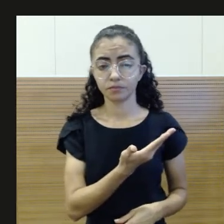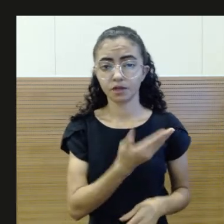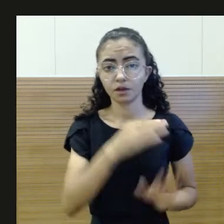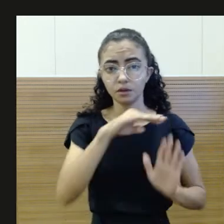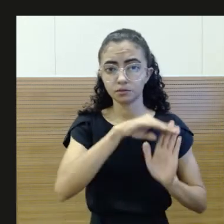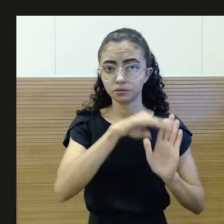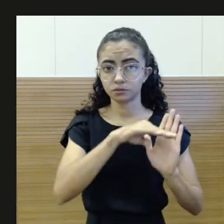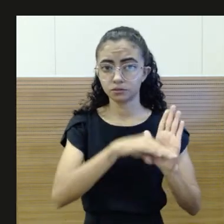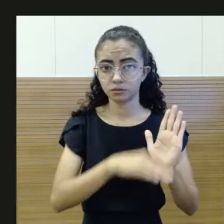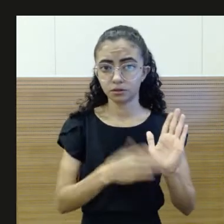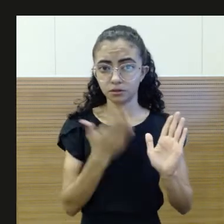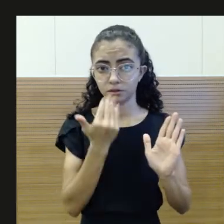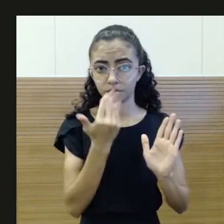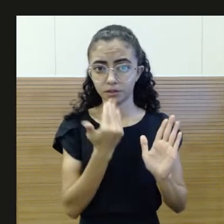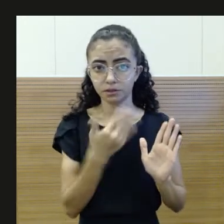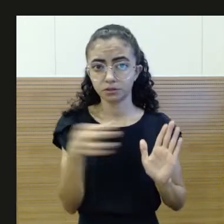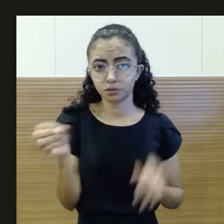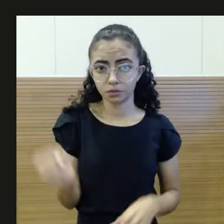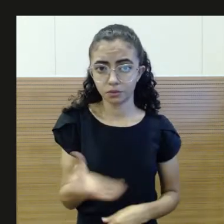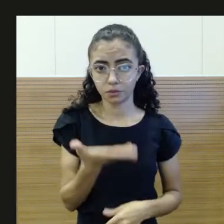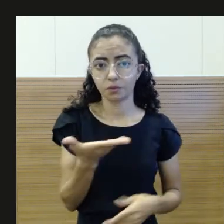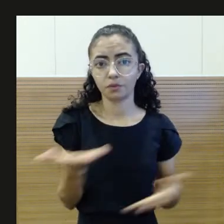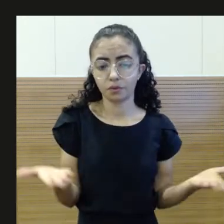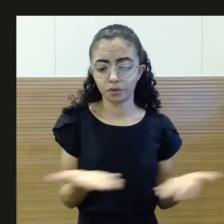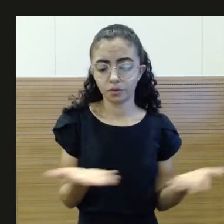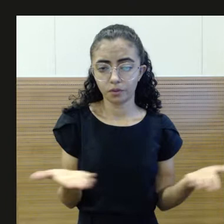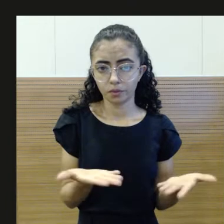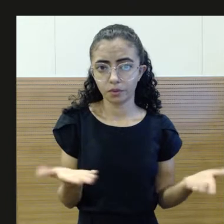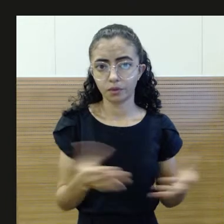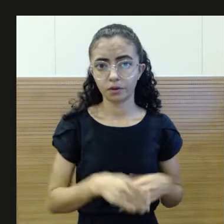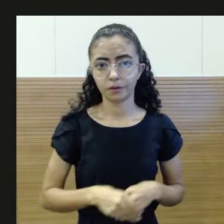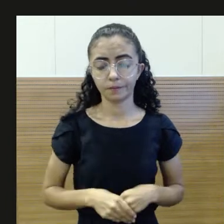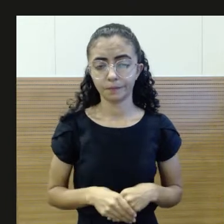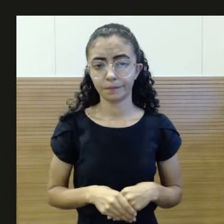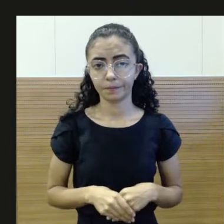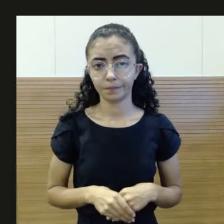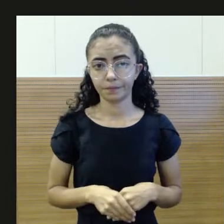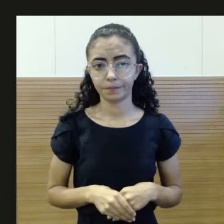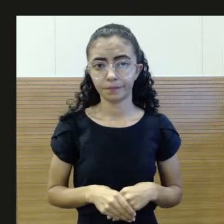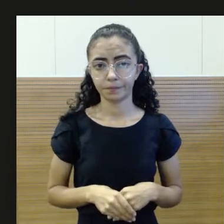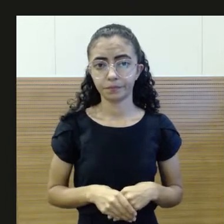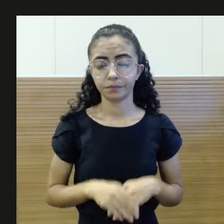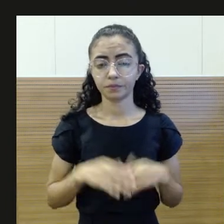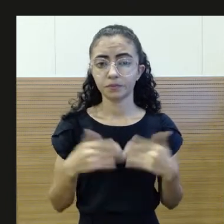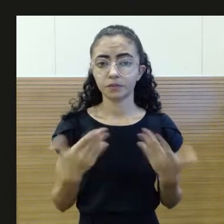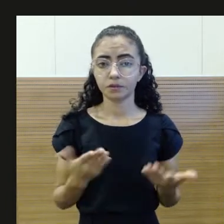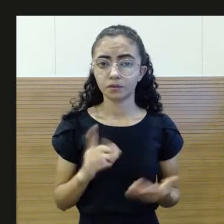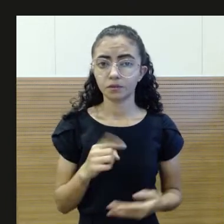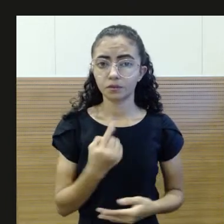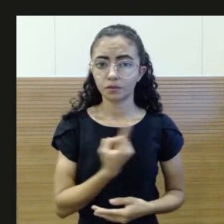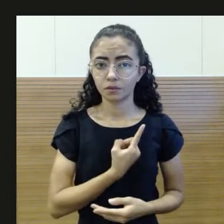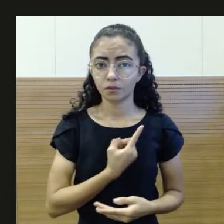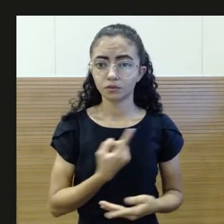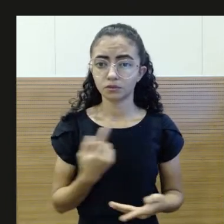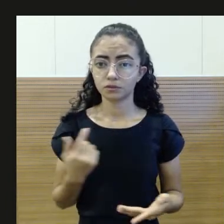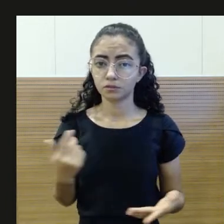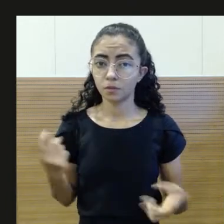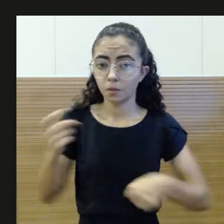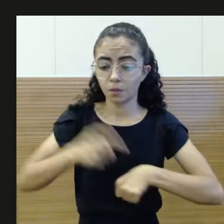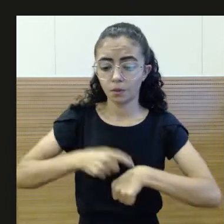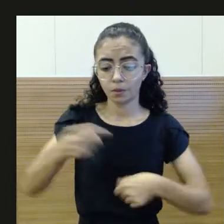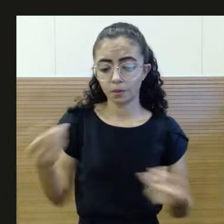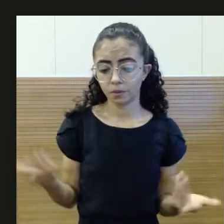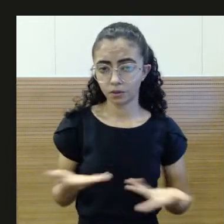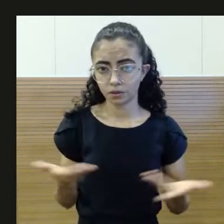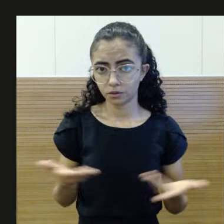counting that until the moment, to doing a little bit of history, we've had two updates in these guidelines.